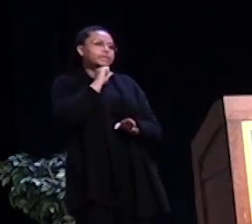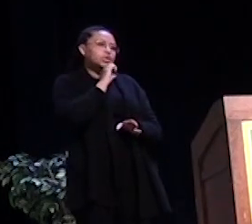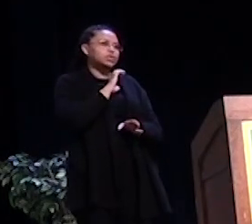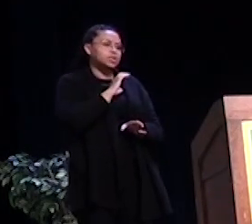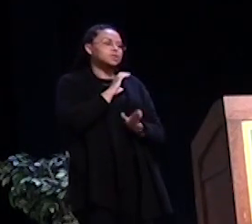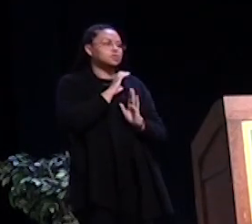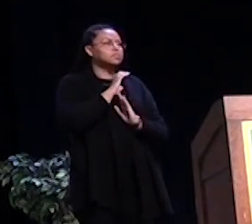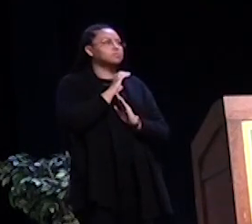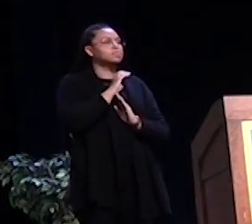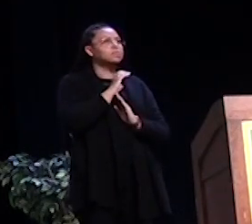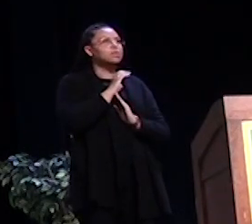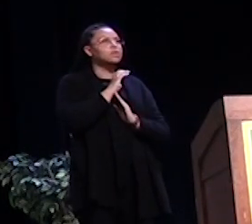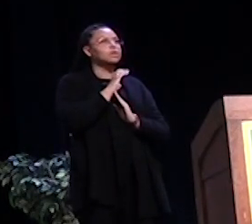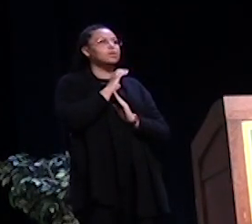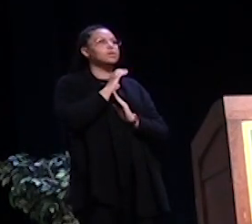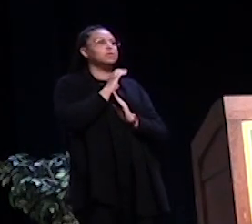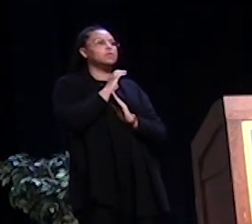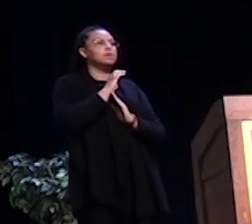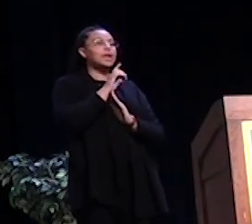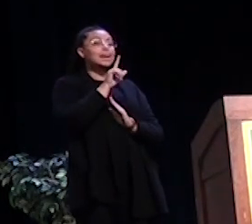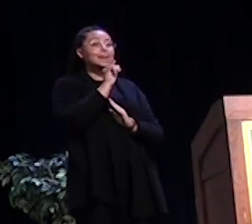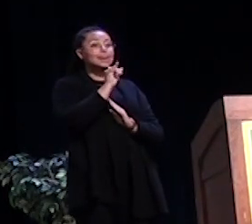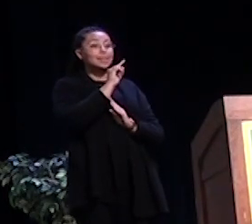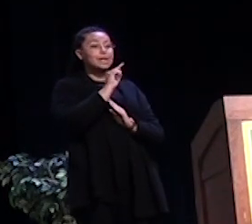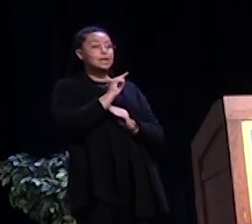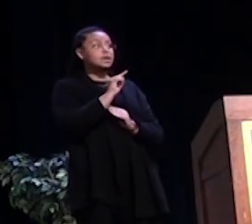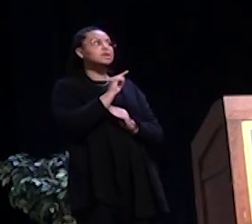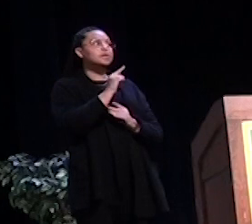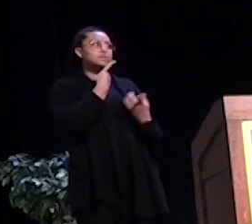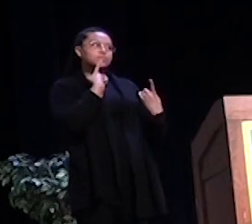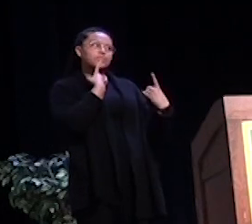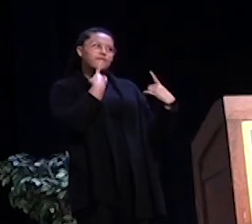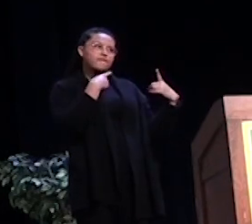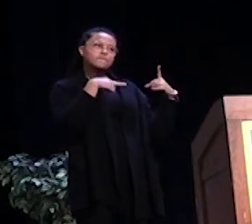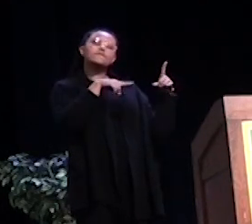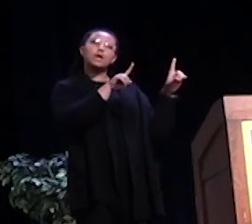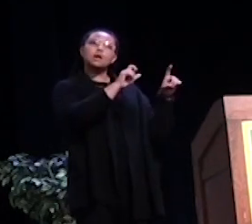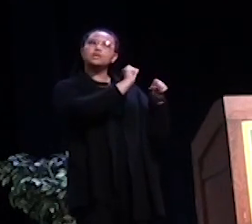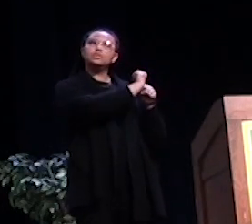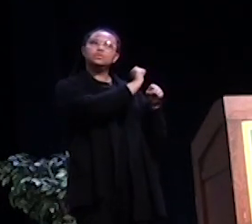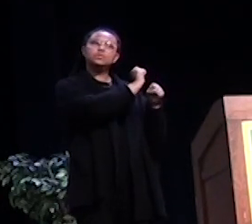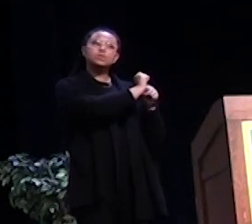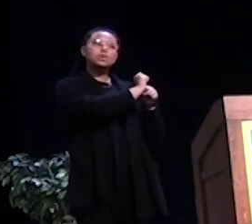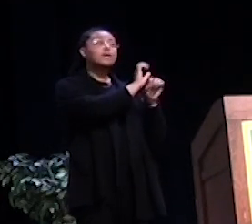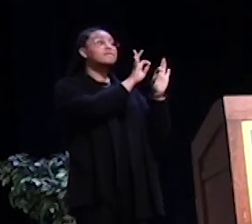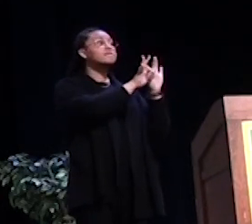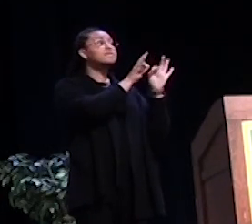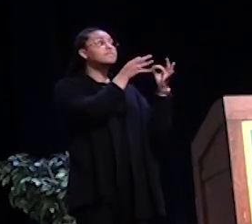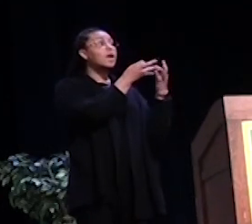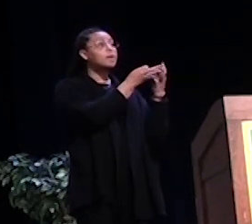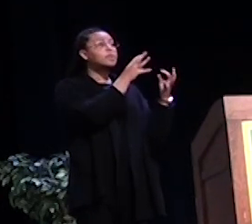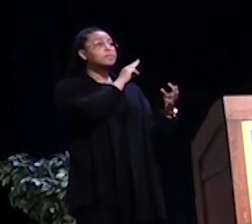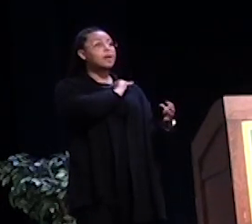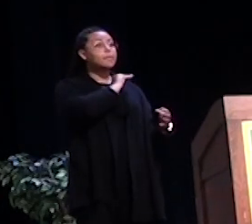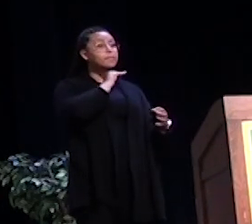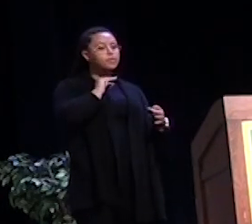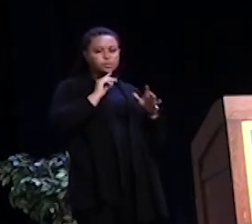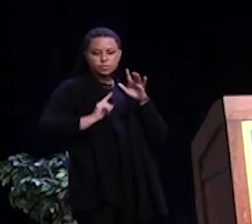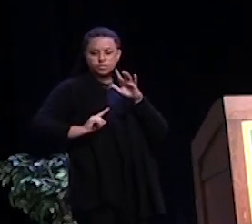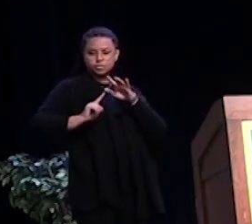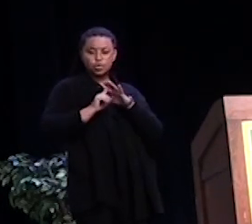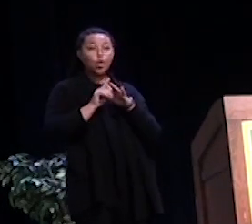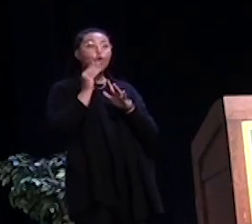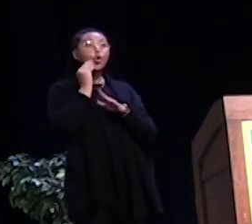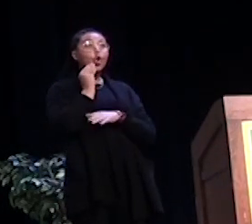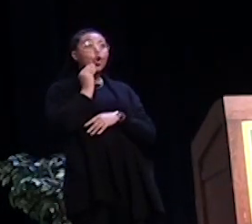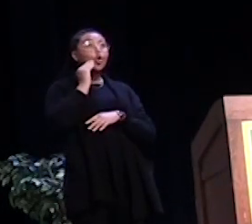homeowners. And one of the things that Liz is very effective at doing is getting family members to come to that home